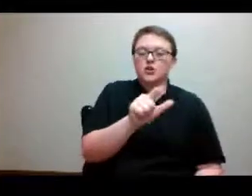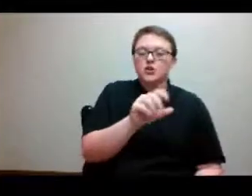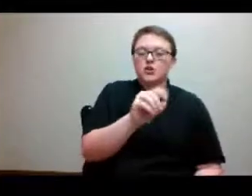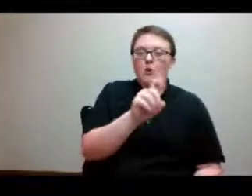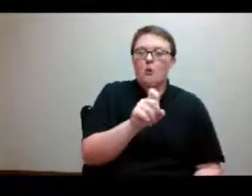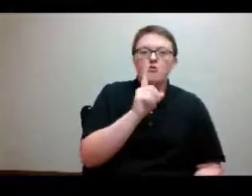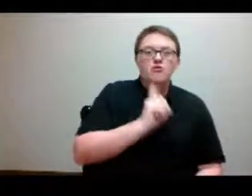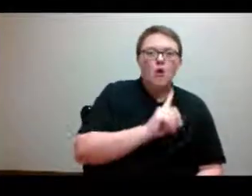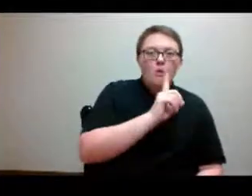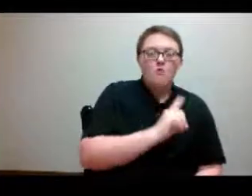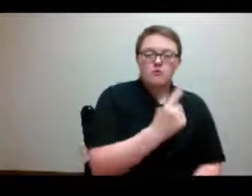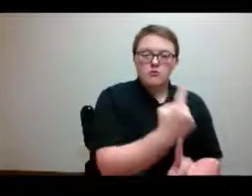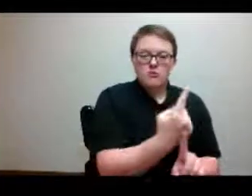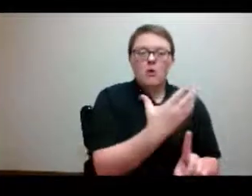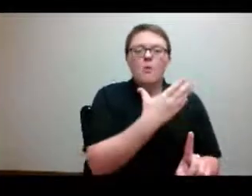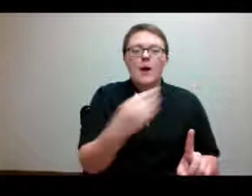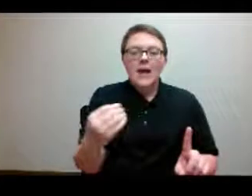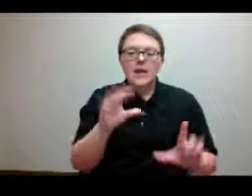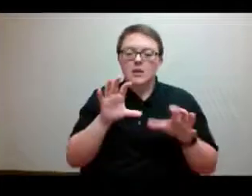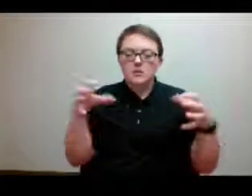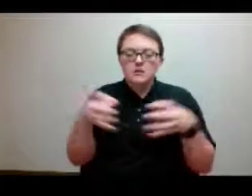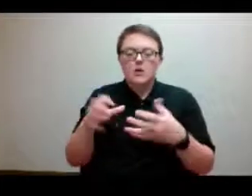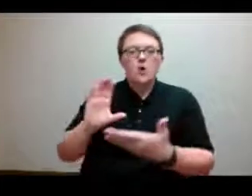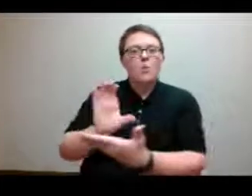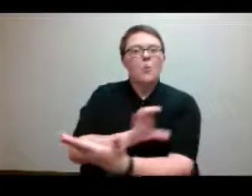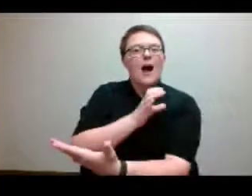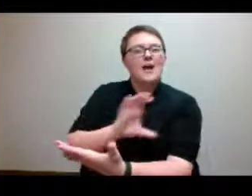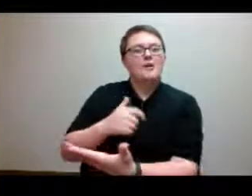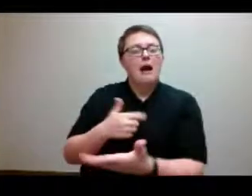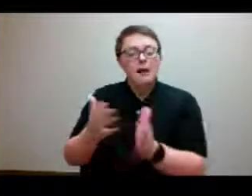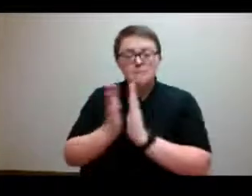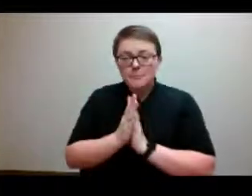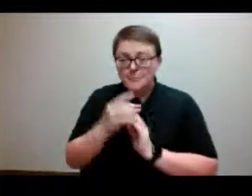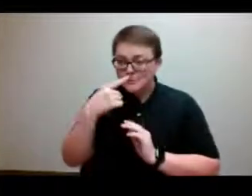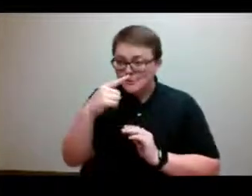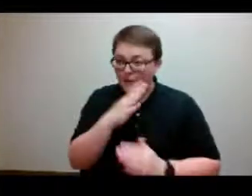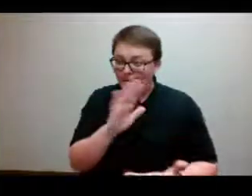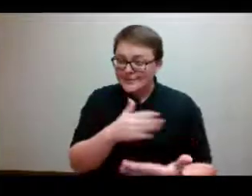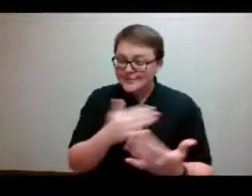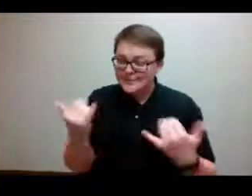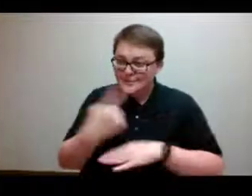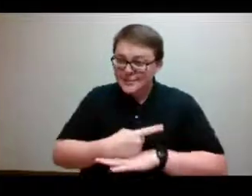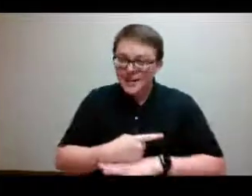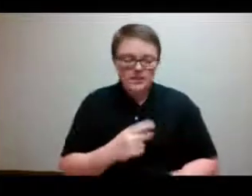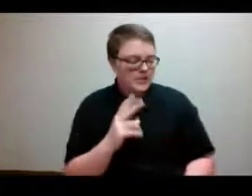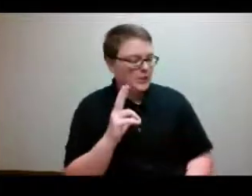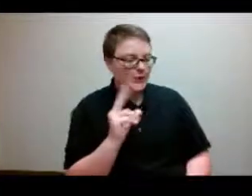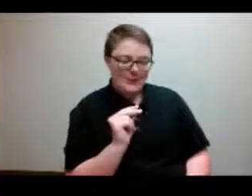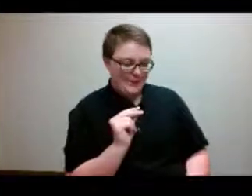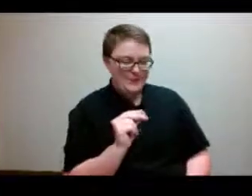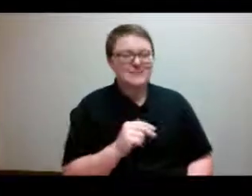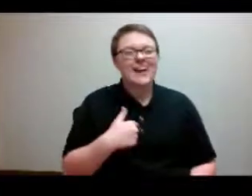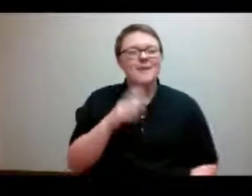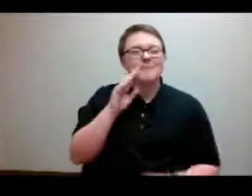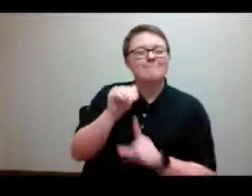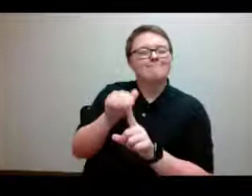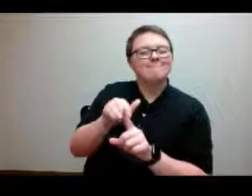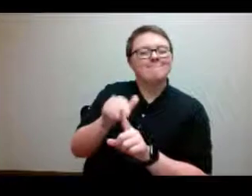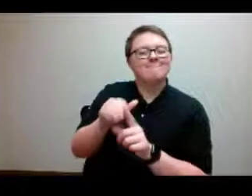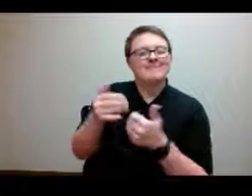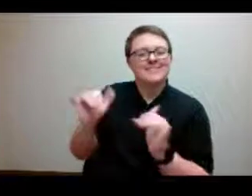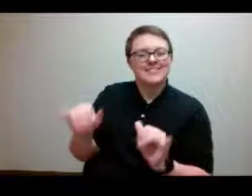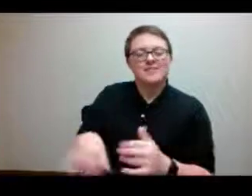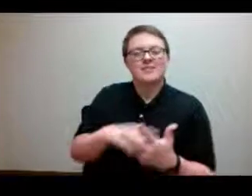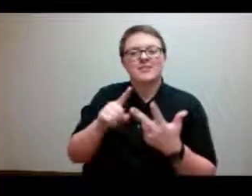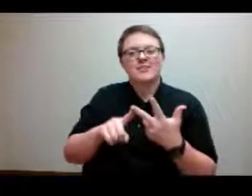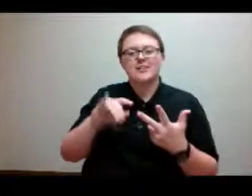to do a solo today, but she politely declined. We'll keep after her on that. Janaea Williams played volleyball for